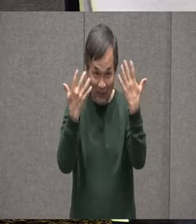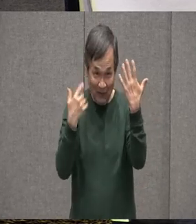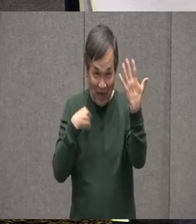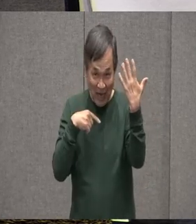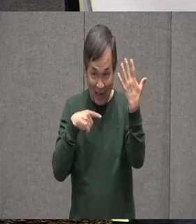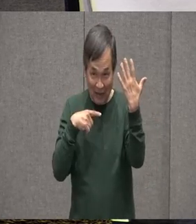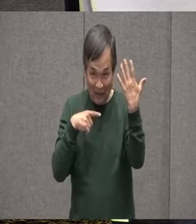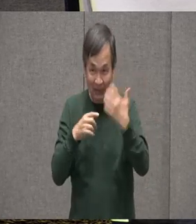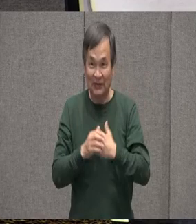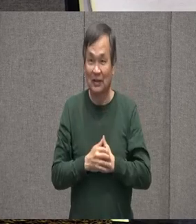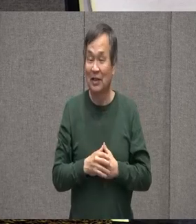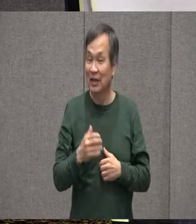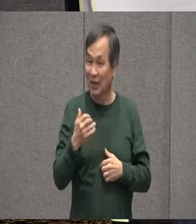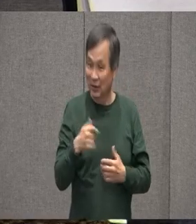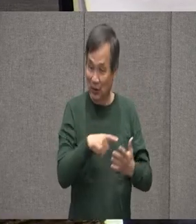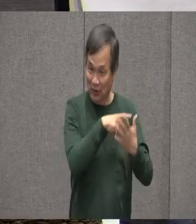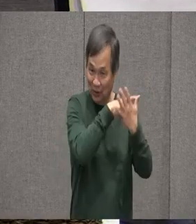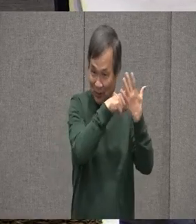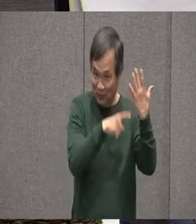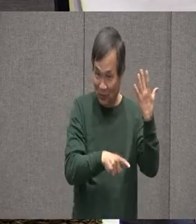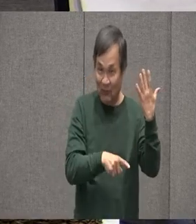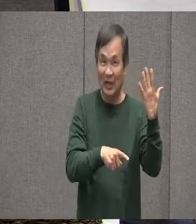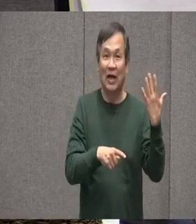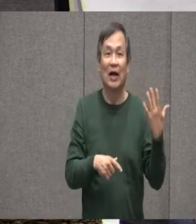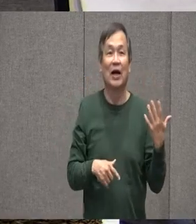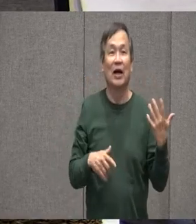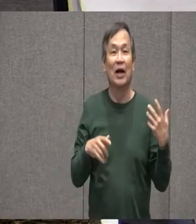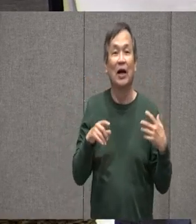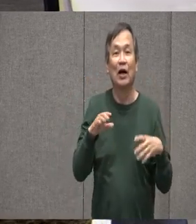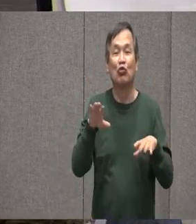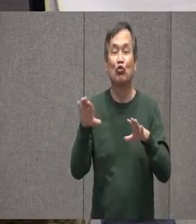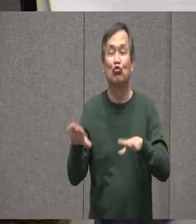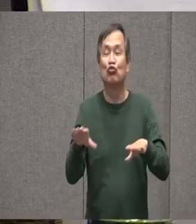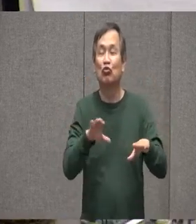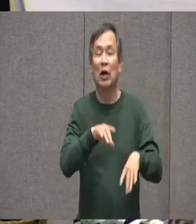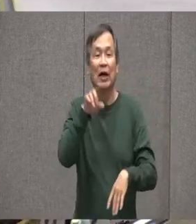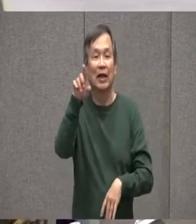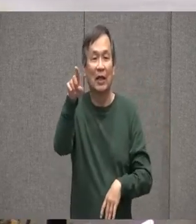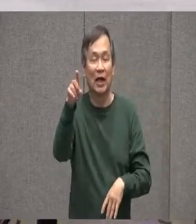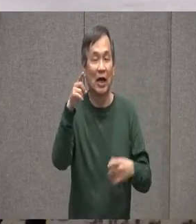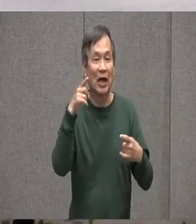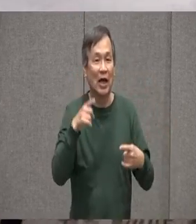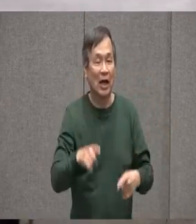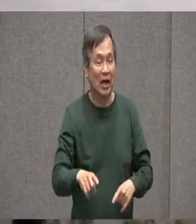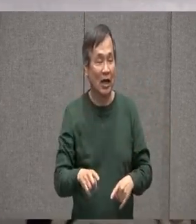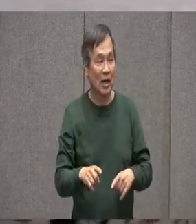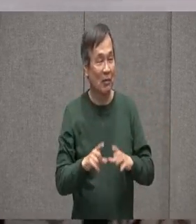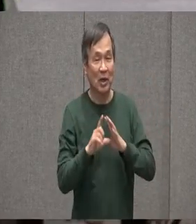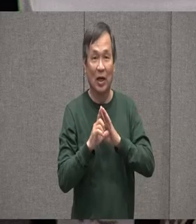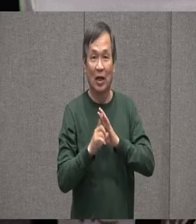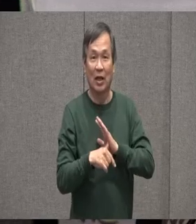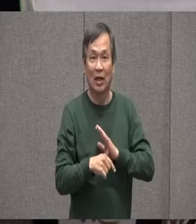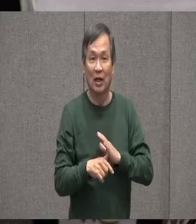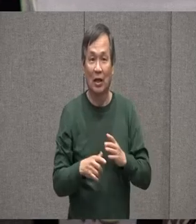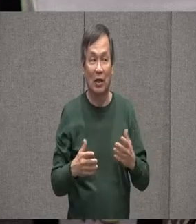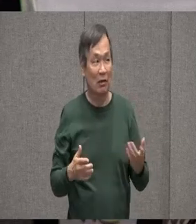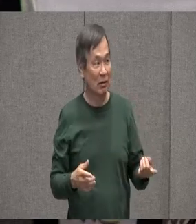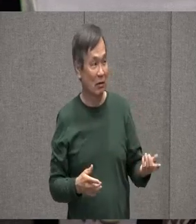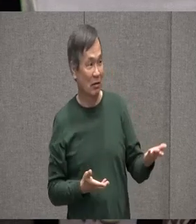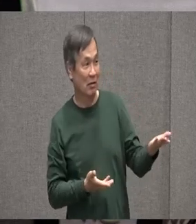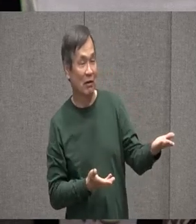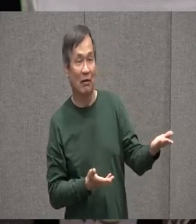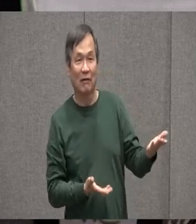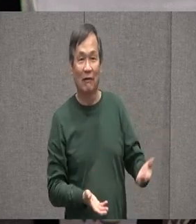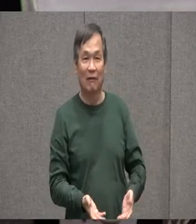The 5 snowy owls, all fine-feathered fowls, were peacefully taking their rest, but hoots filled the air as up popped